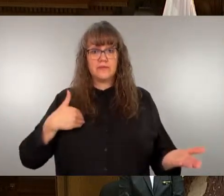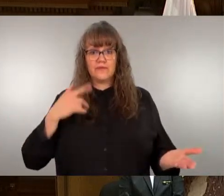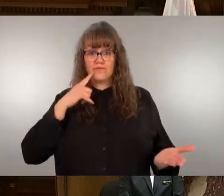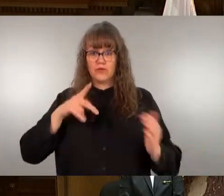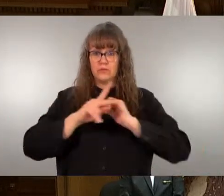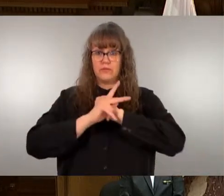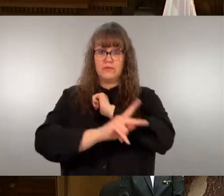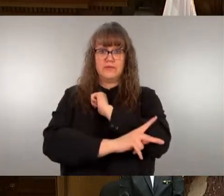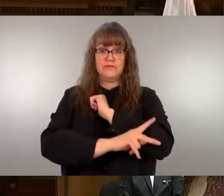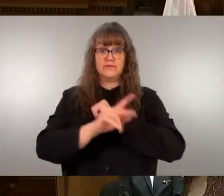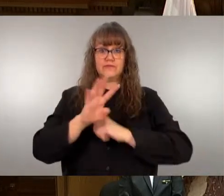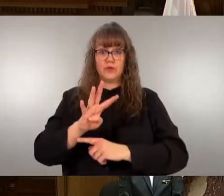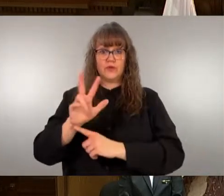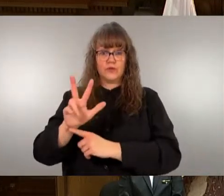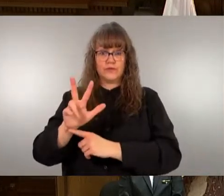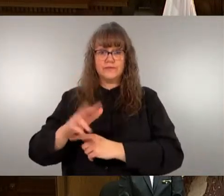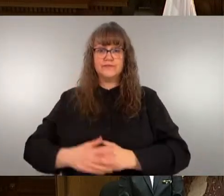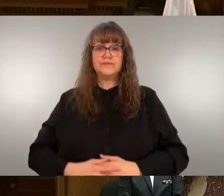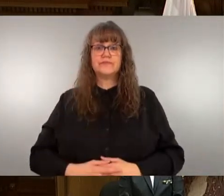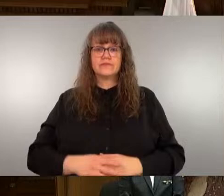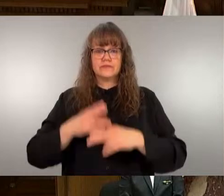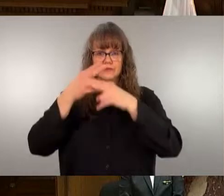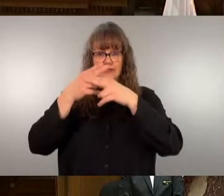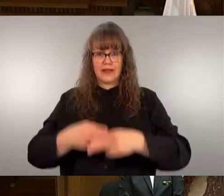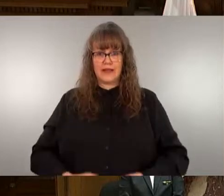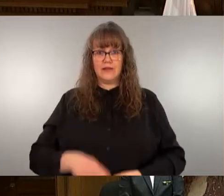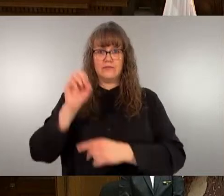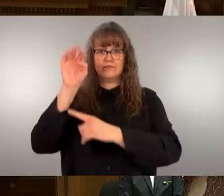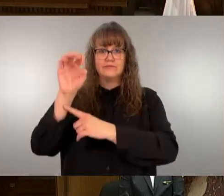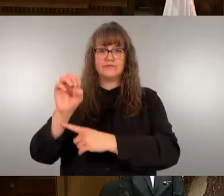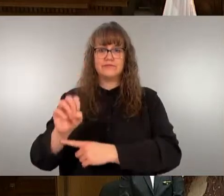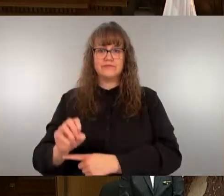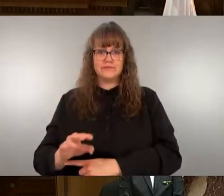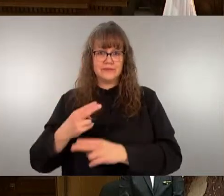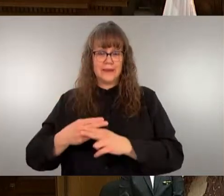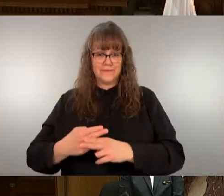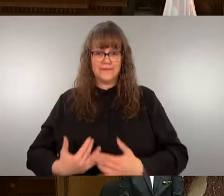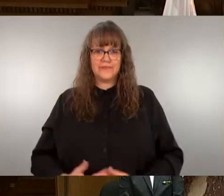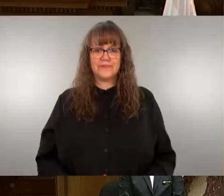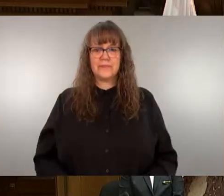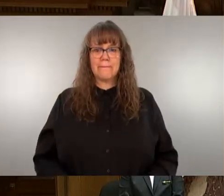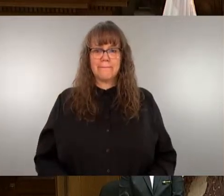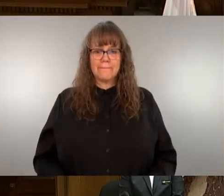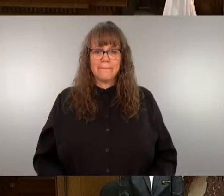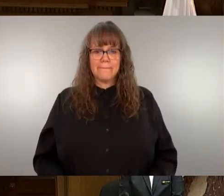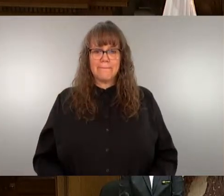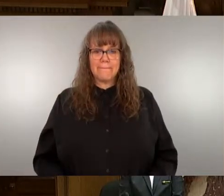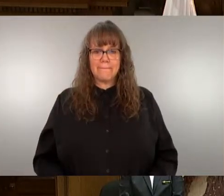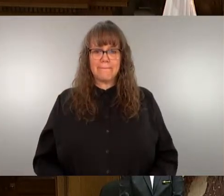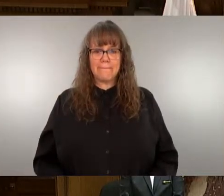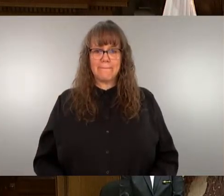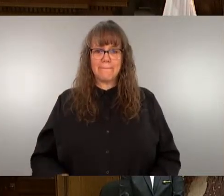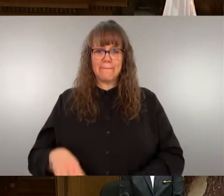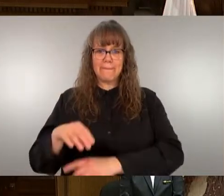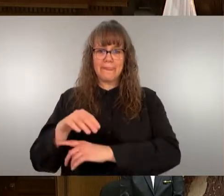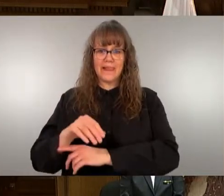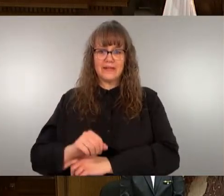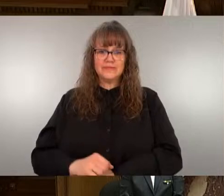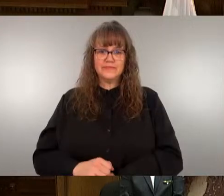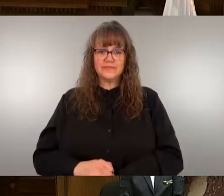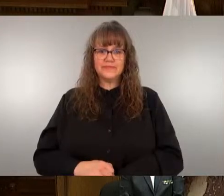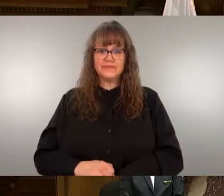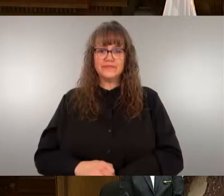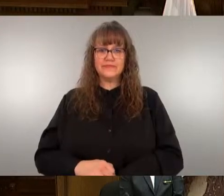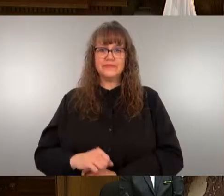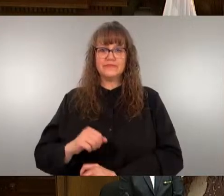follows. Abbotsford Mission, Rianne Gaspar, Conservative Party of BC. Abbotsford South, Bruce